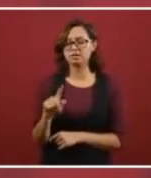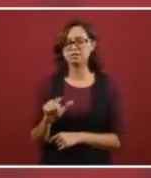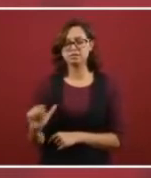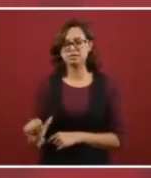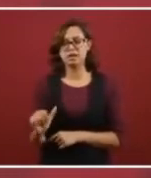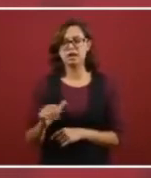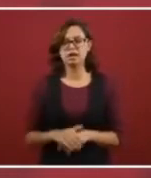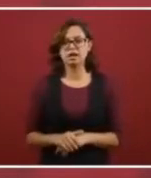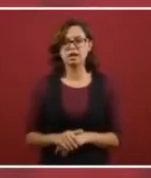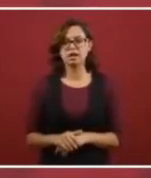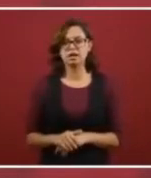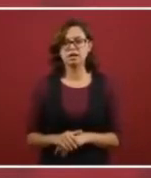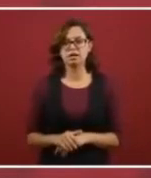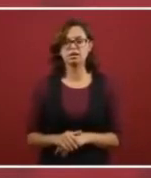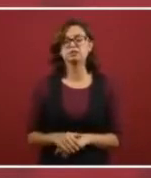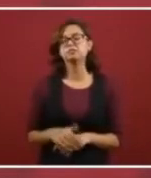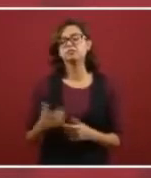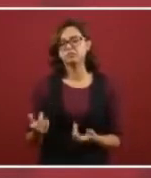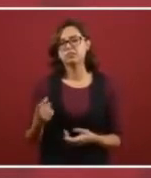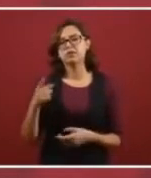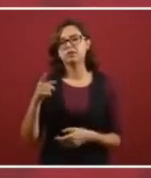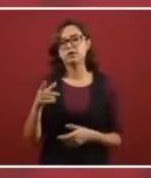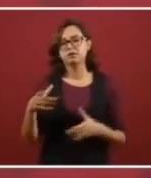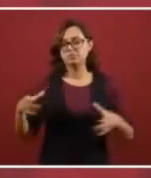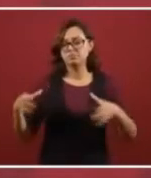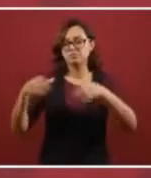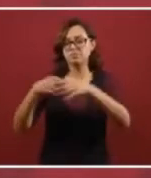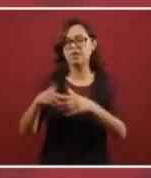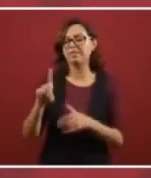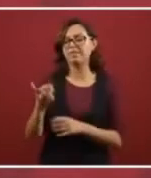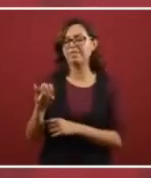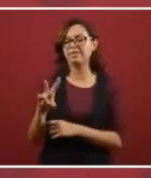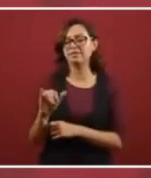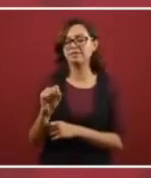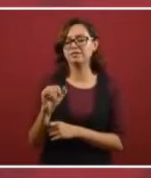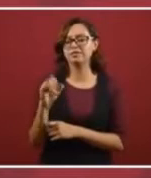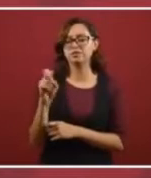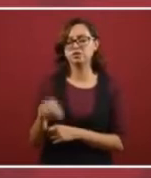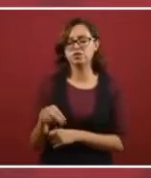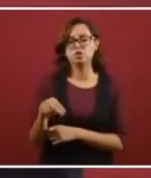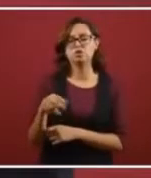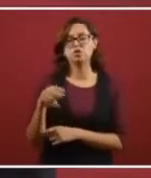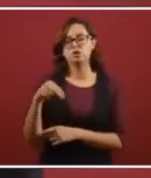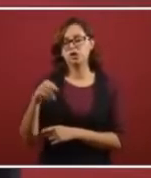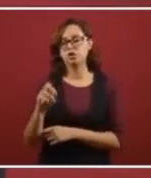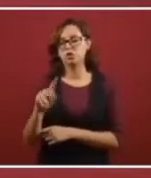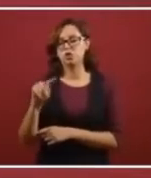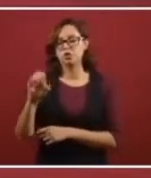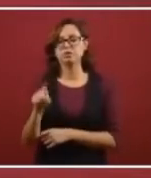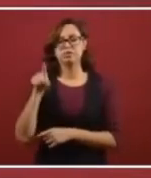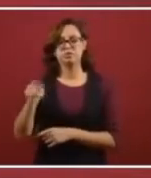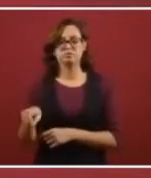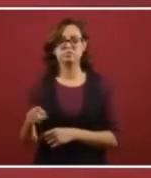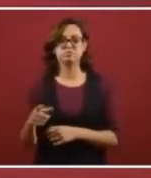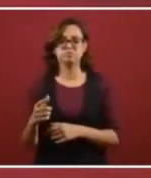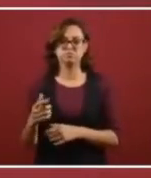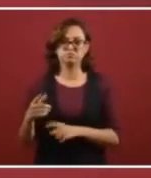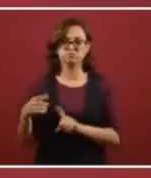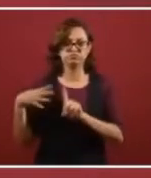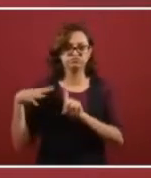division of the north that was by Francisco Villa this movement of the